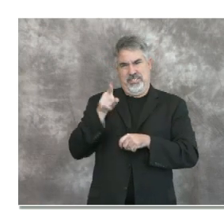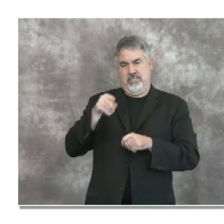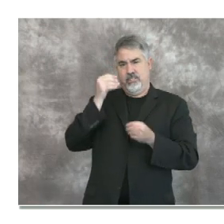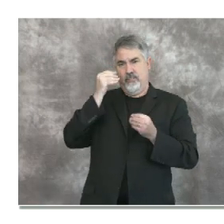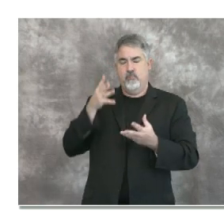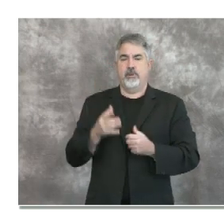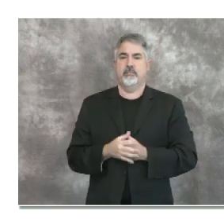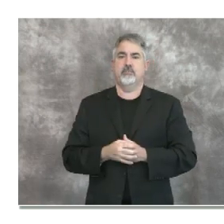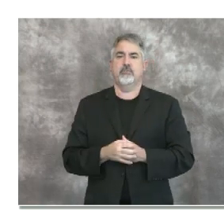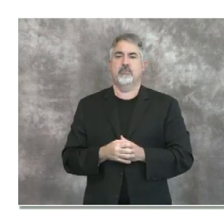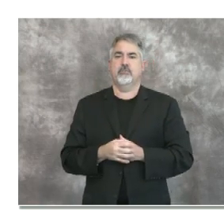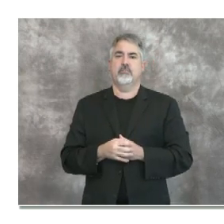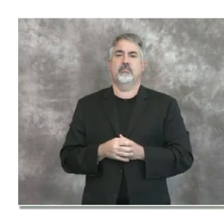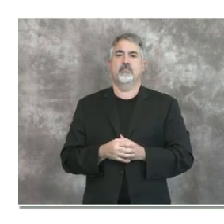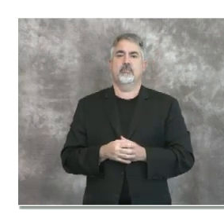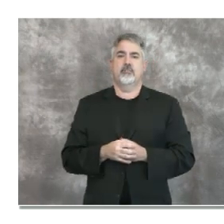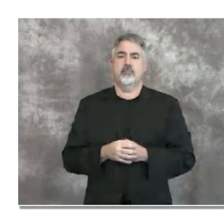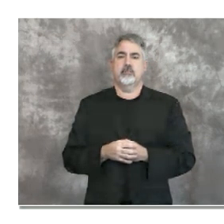Next slide.